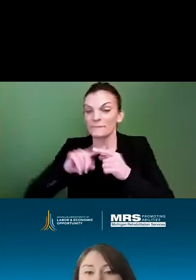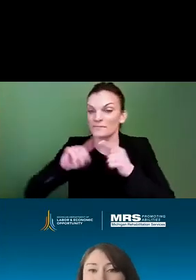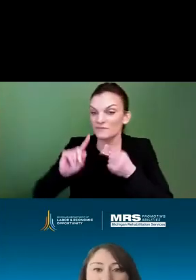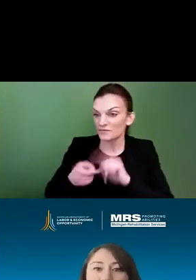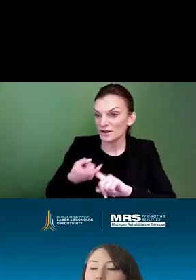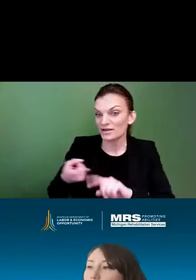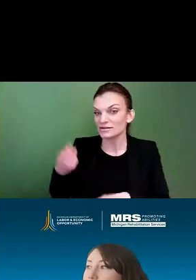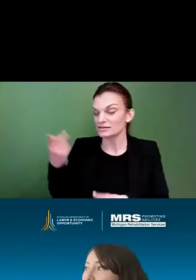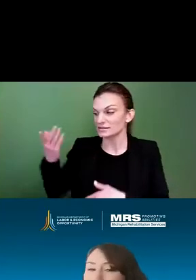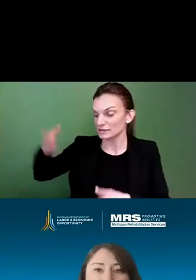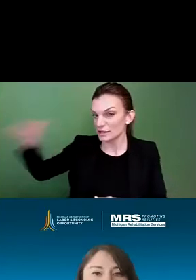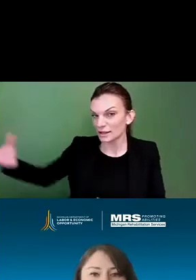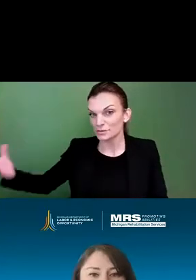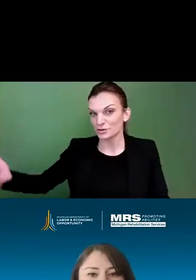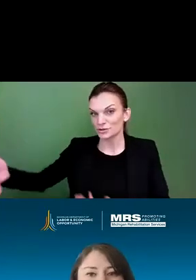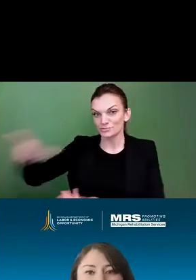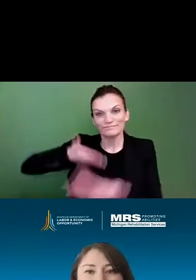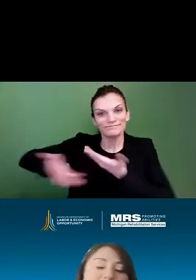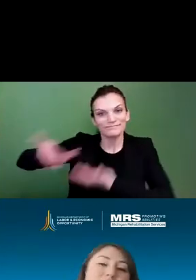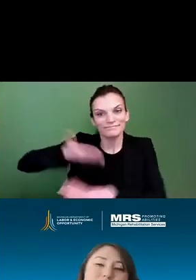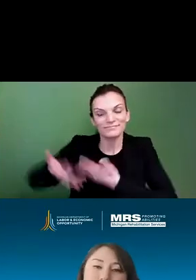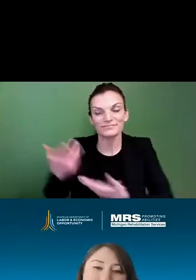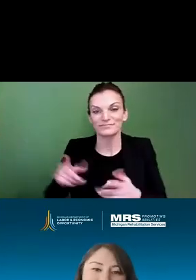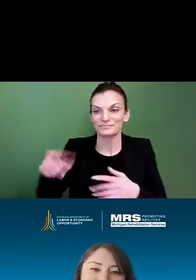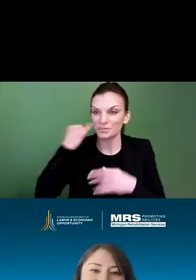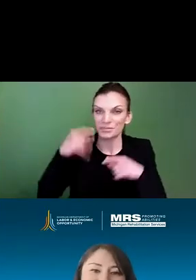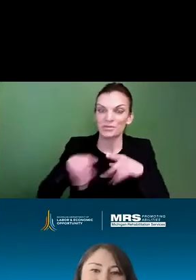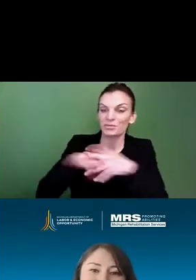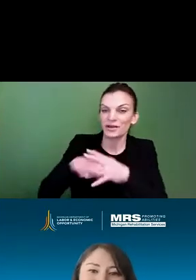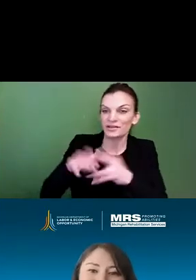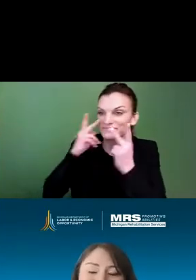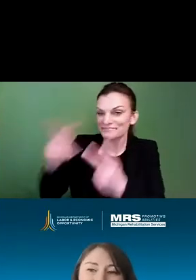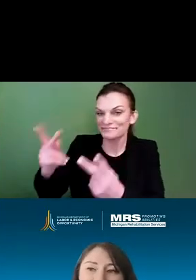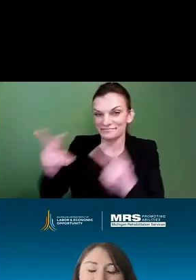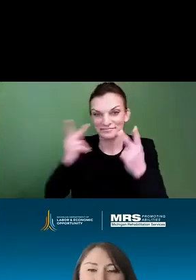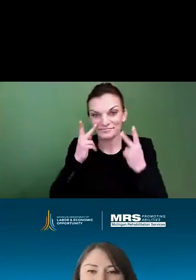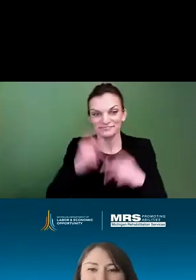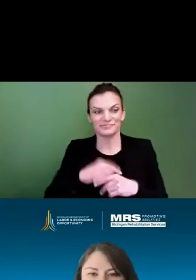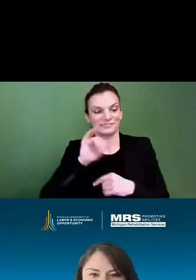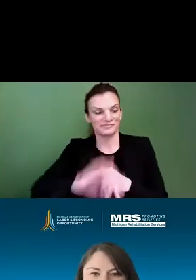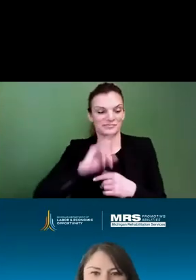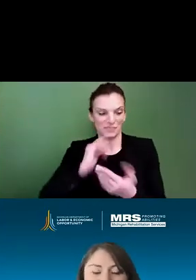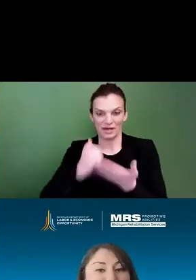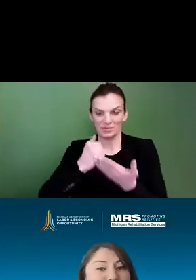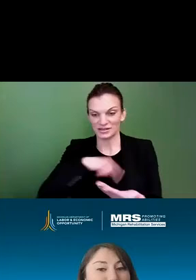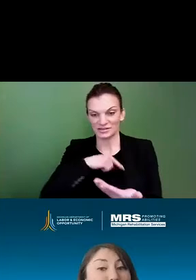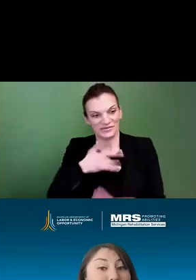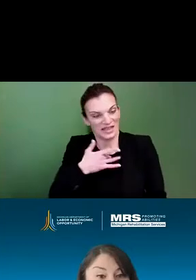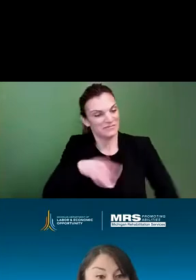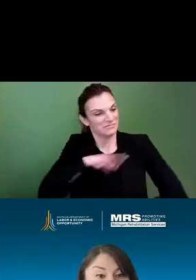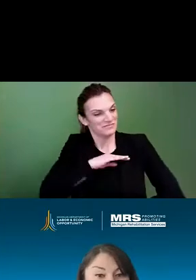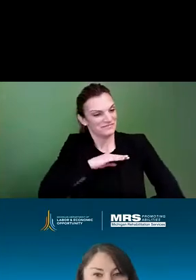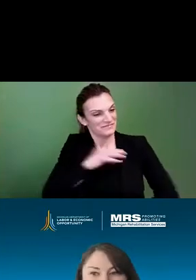neighbors coming in and out or in our community on our breaks. And so ultimately that is making us a little bit happier because of